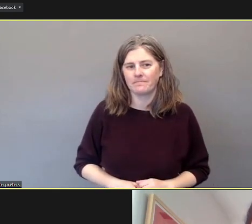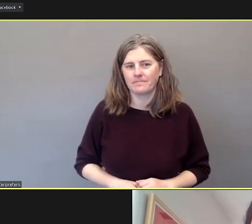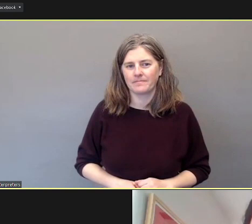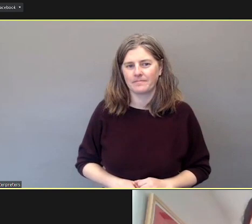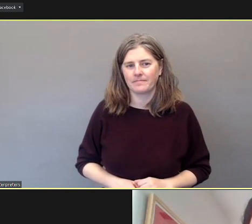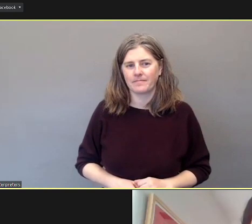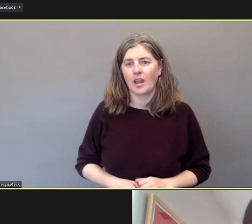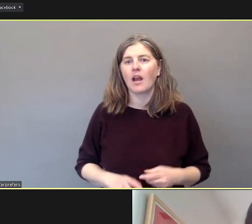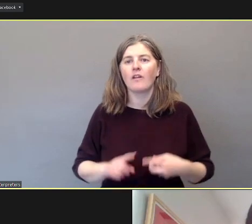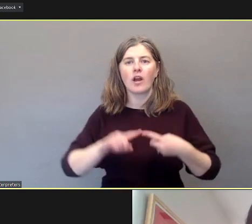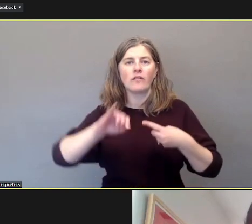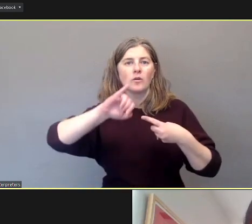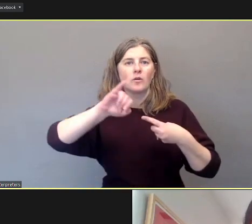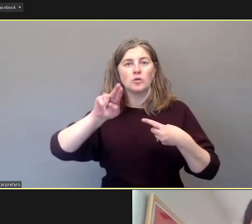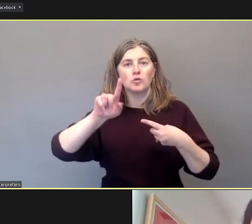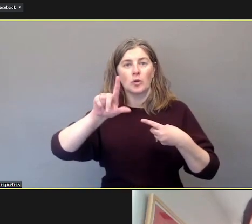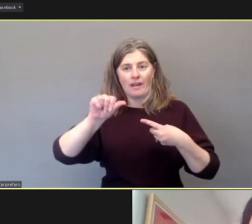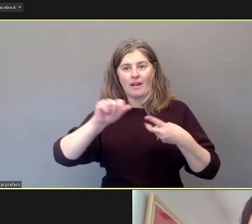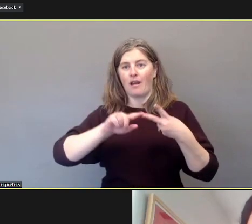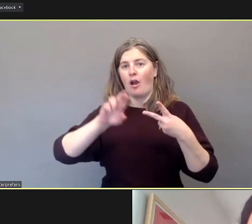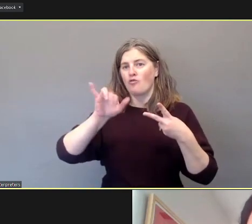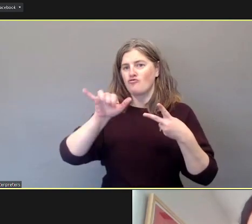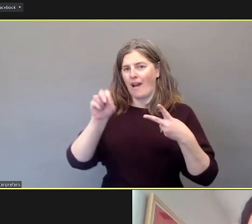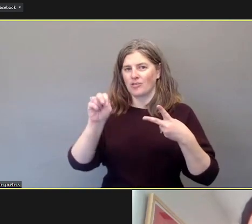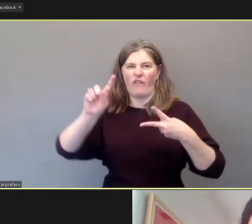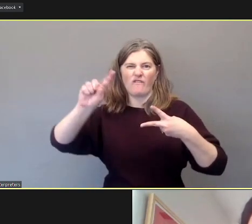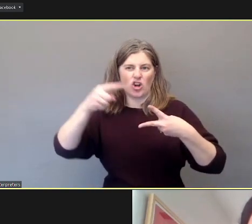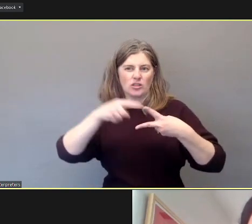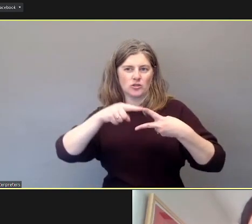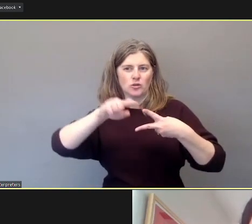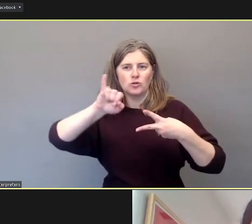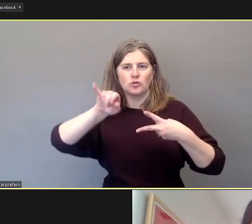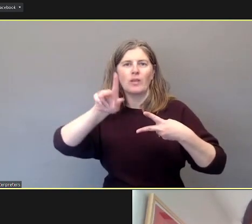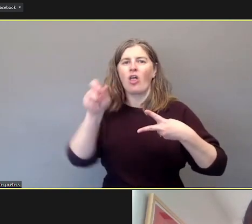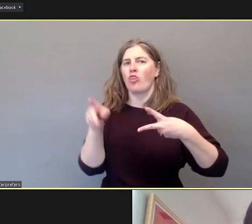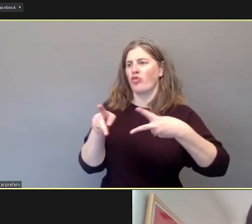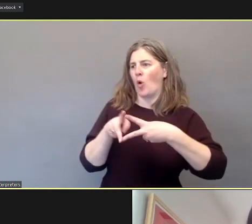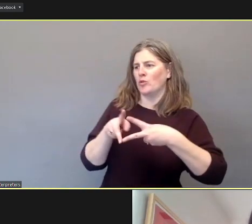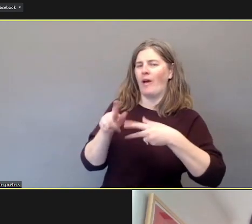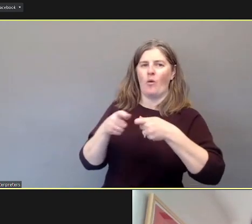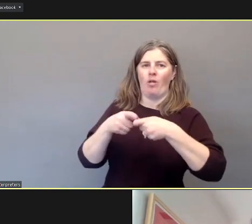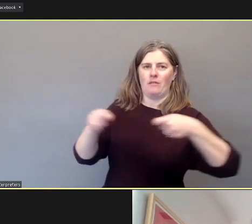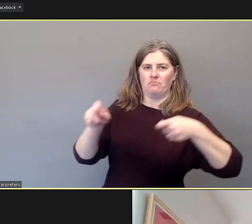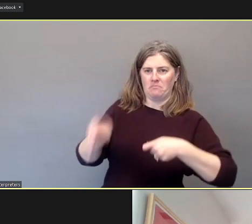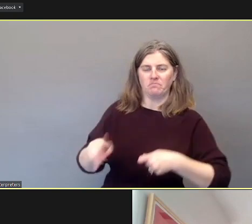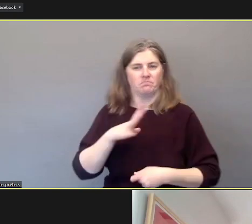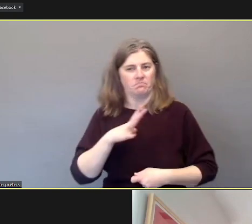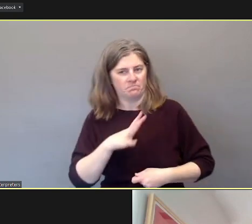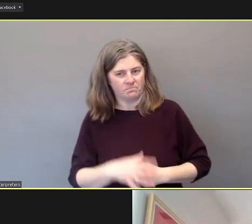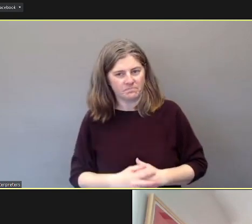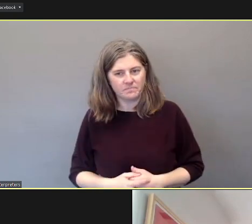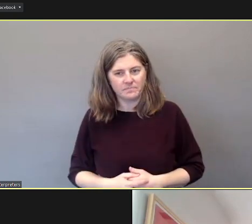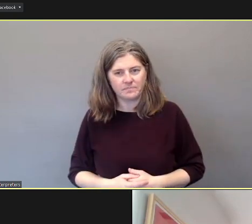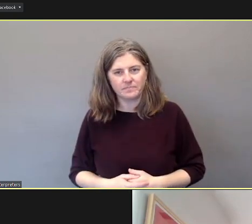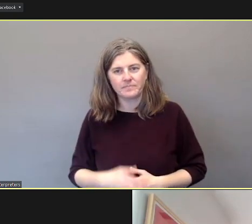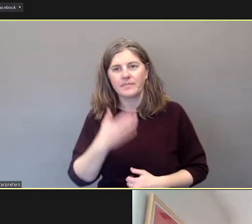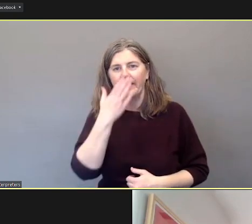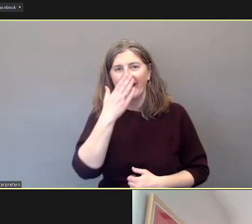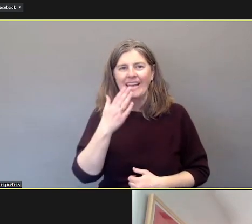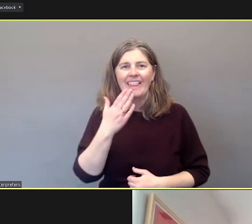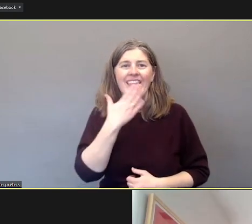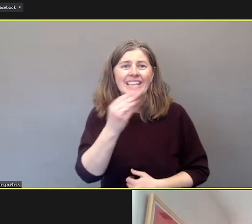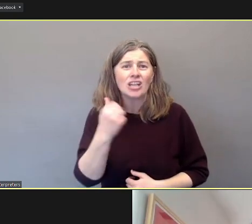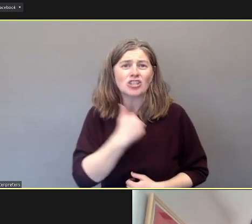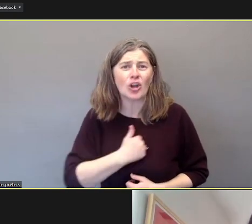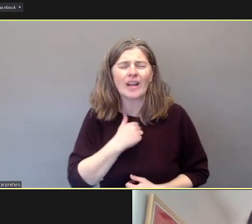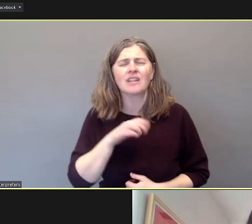Let's see, we have Julia and Ryan again. So first I'll go over to Julia. Let's do those two and then we'll end. Okay. Thanks, and sorry.